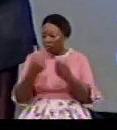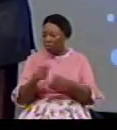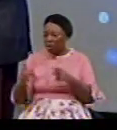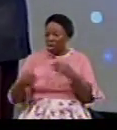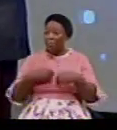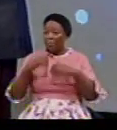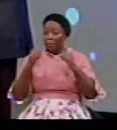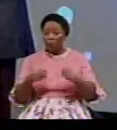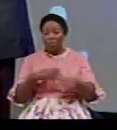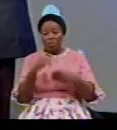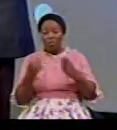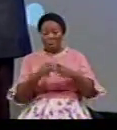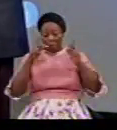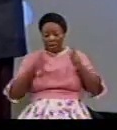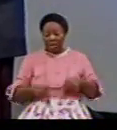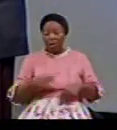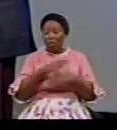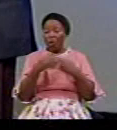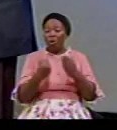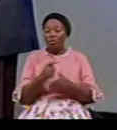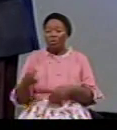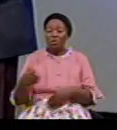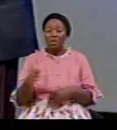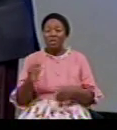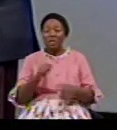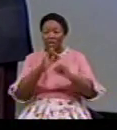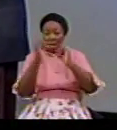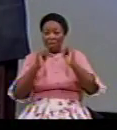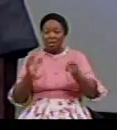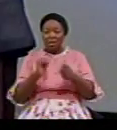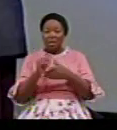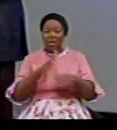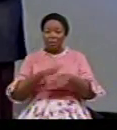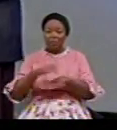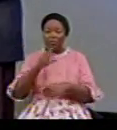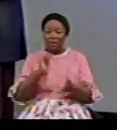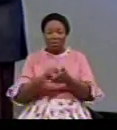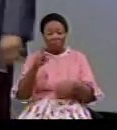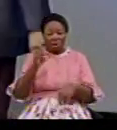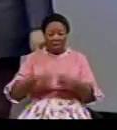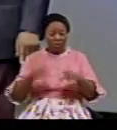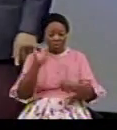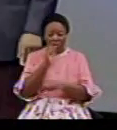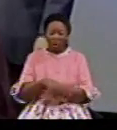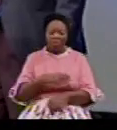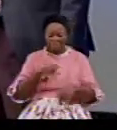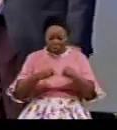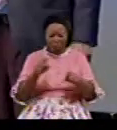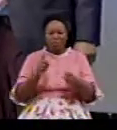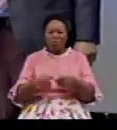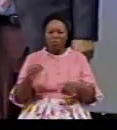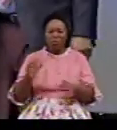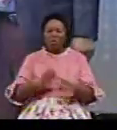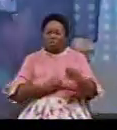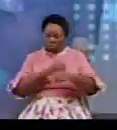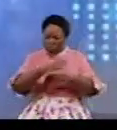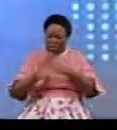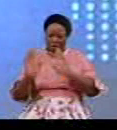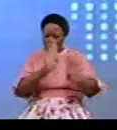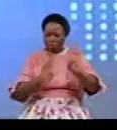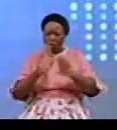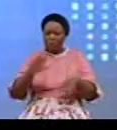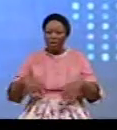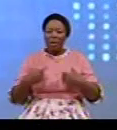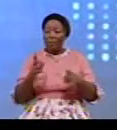unto him, he will return unto you, and all nations shall call you blessed, for ye shall be